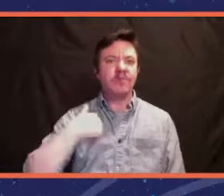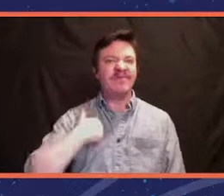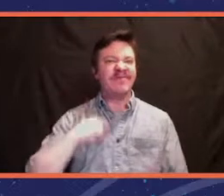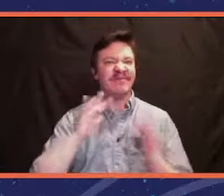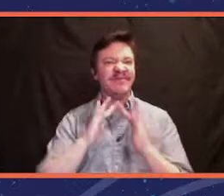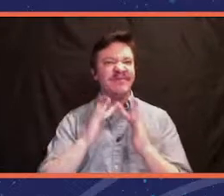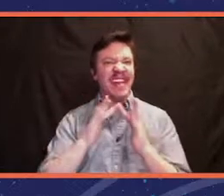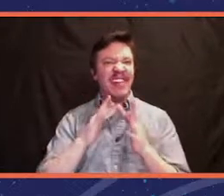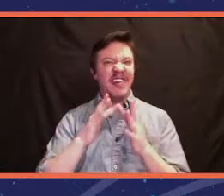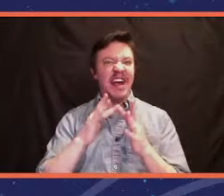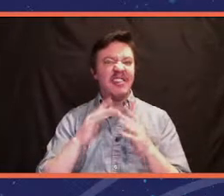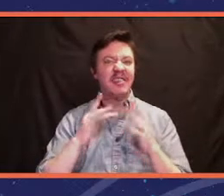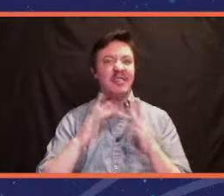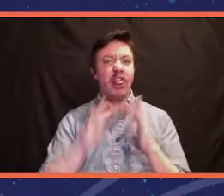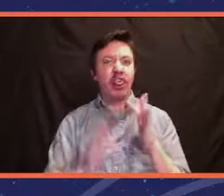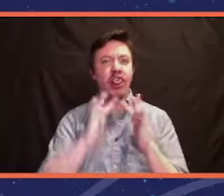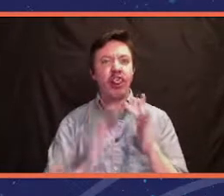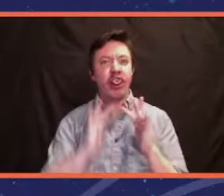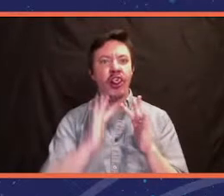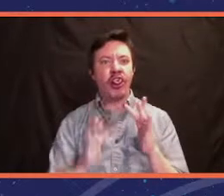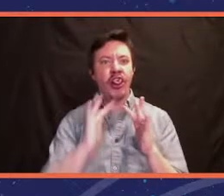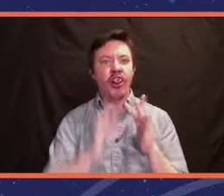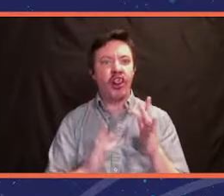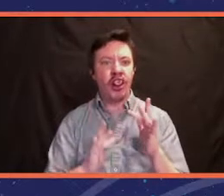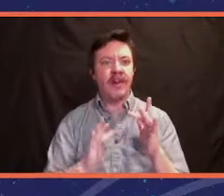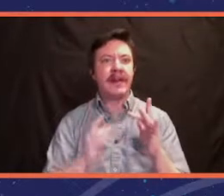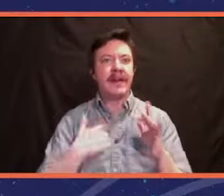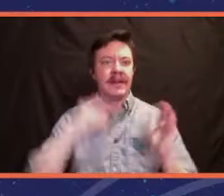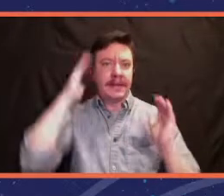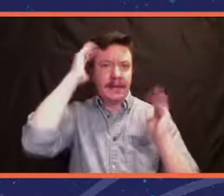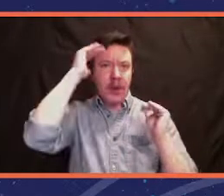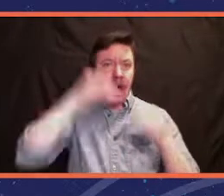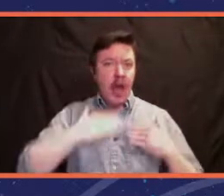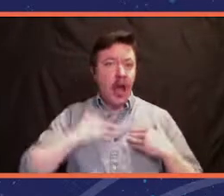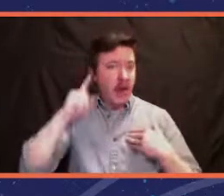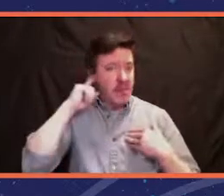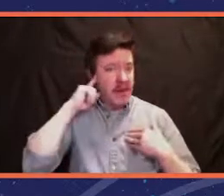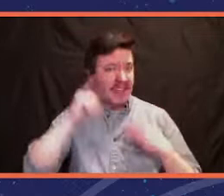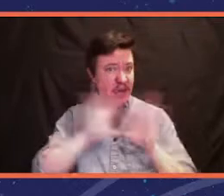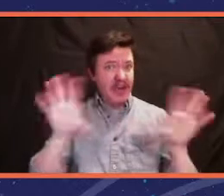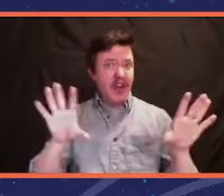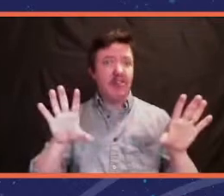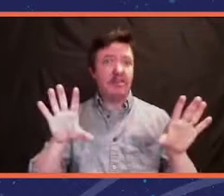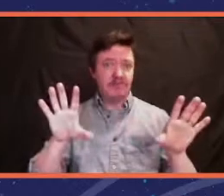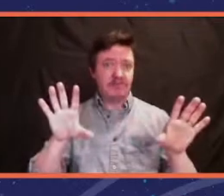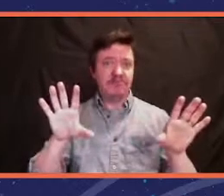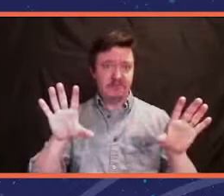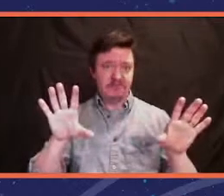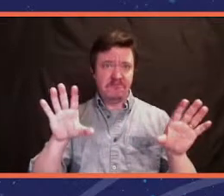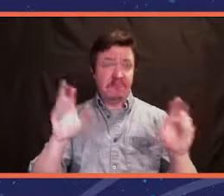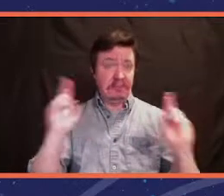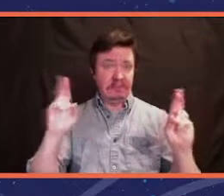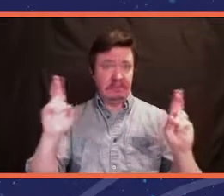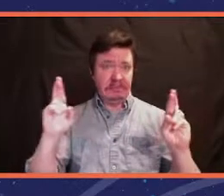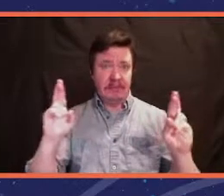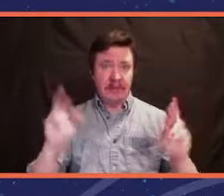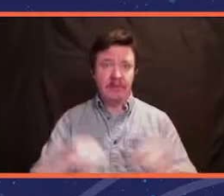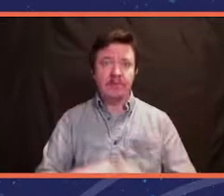internet issues, so I hope my sound comes through a bit clear. I am